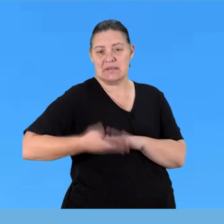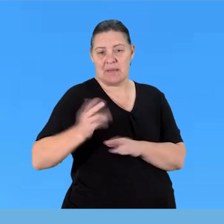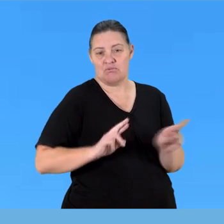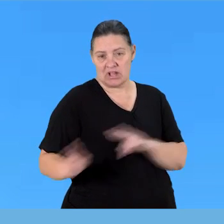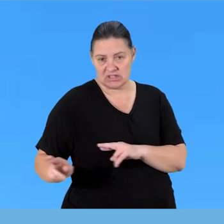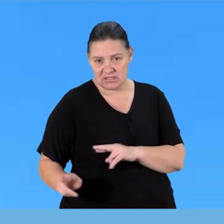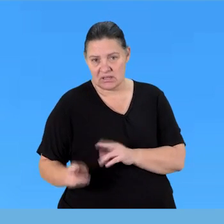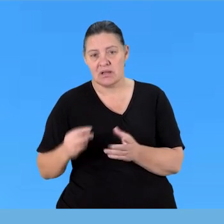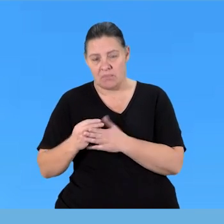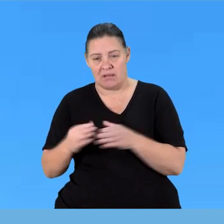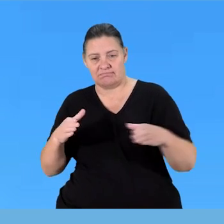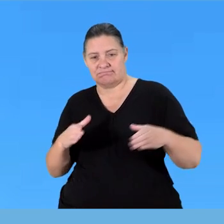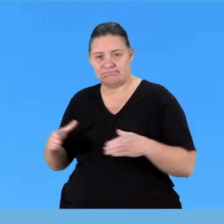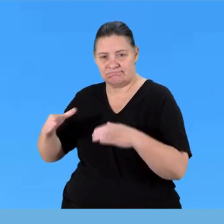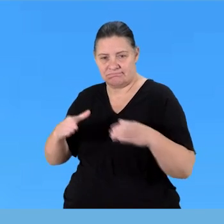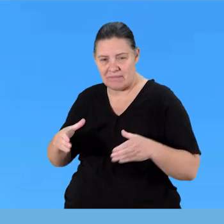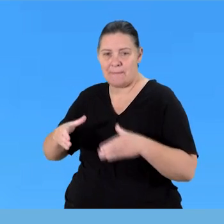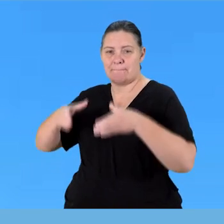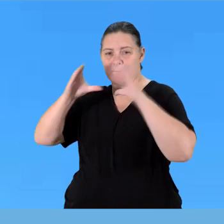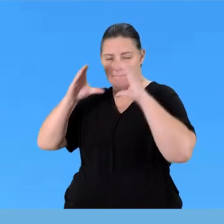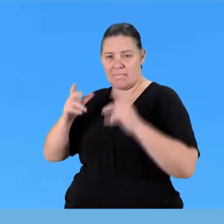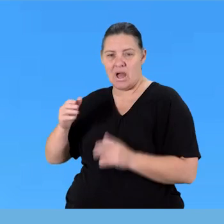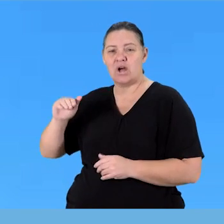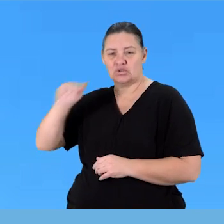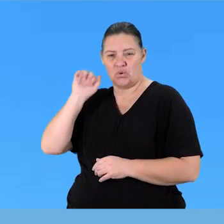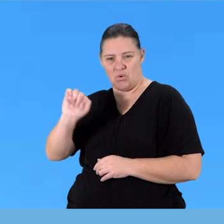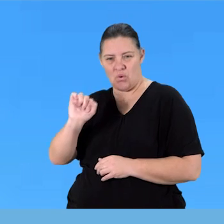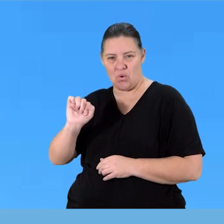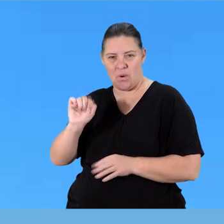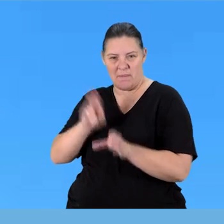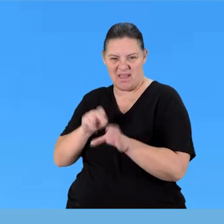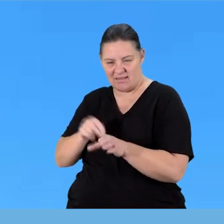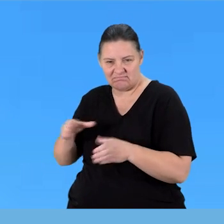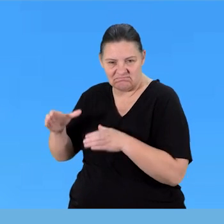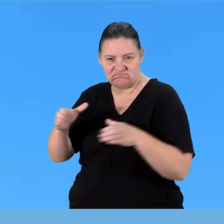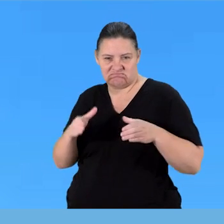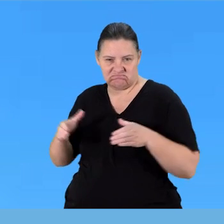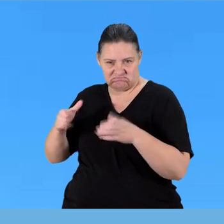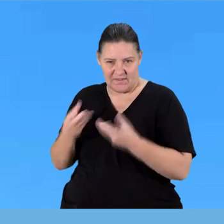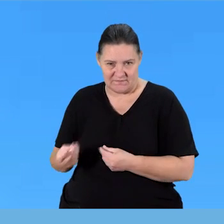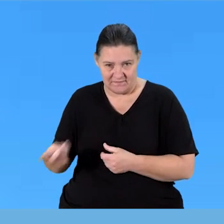chemical reaction to make umqombothi, which is the traditional beer, the Zulu traditional beer.